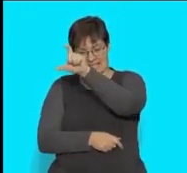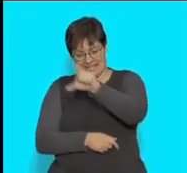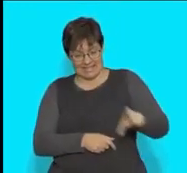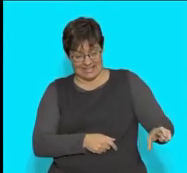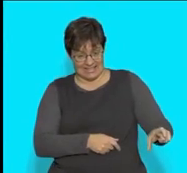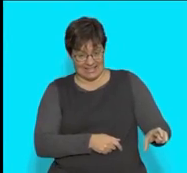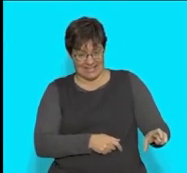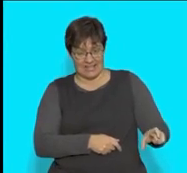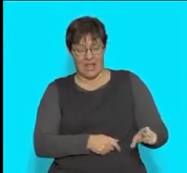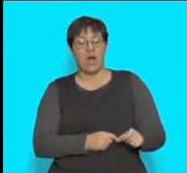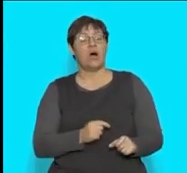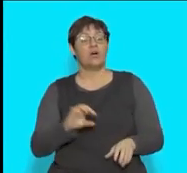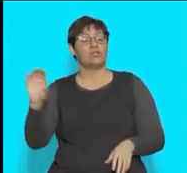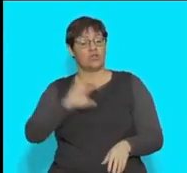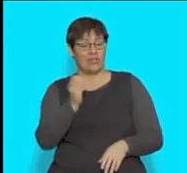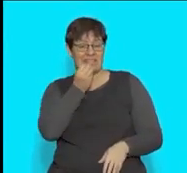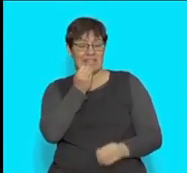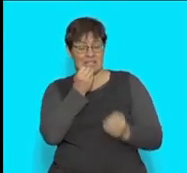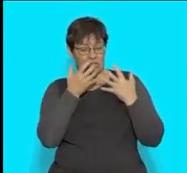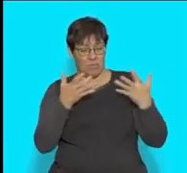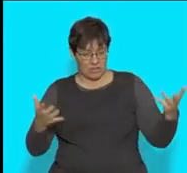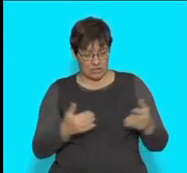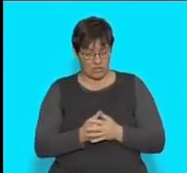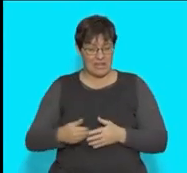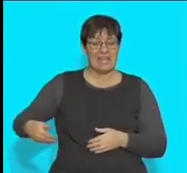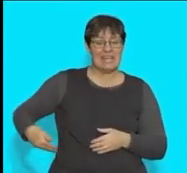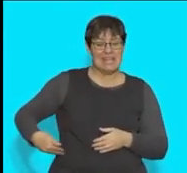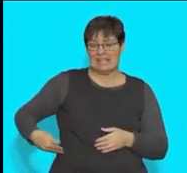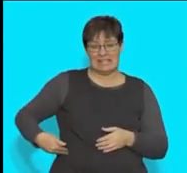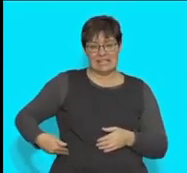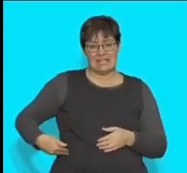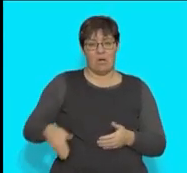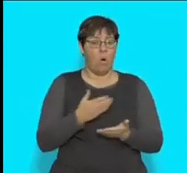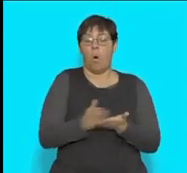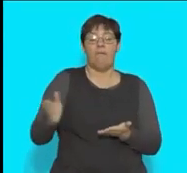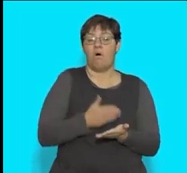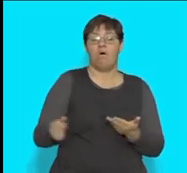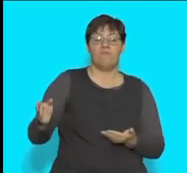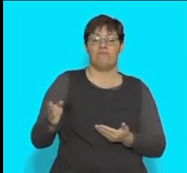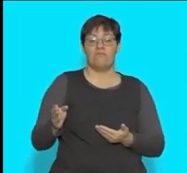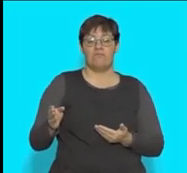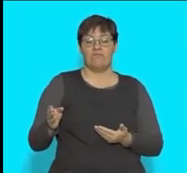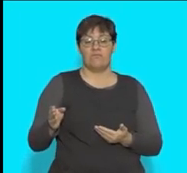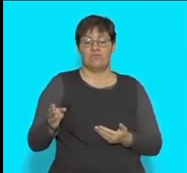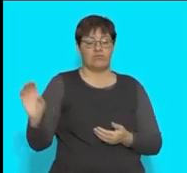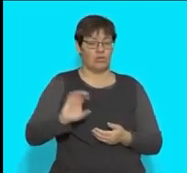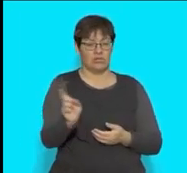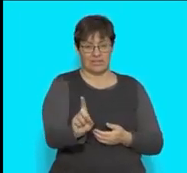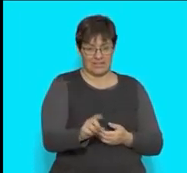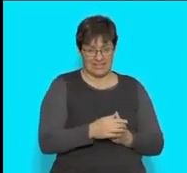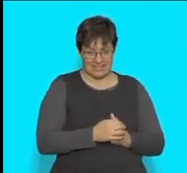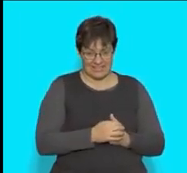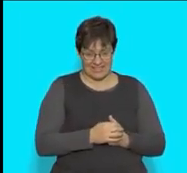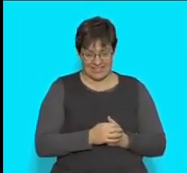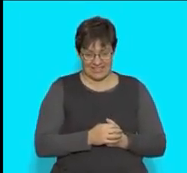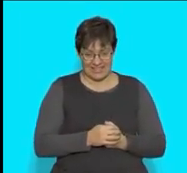we have a lot of salt in our diet, our kidney is actually not going to get rid of the salt. It's actually not so